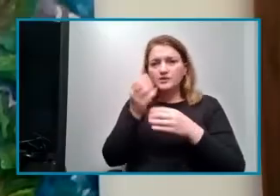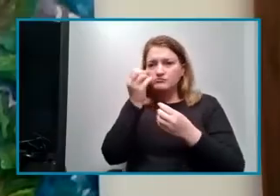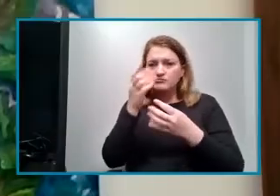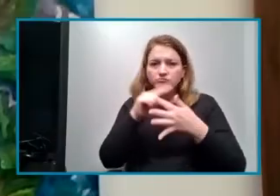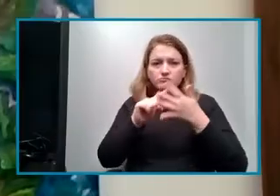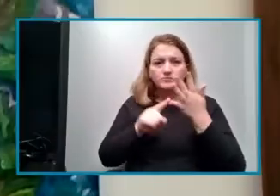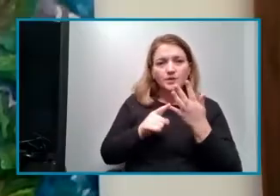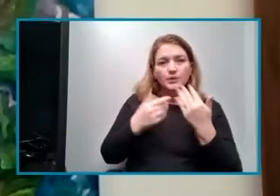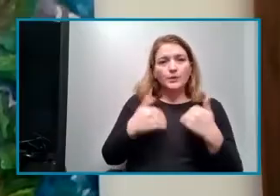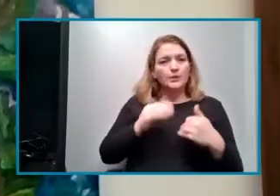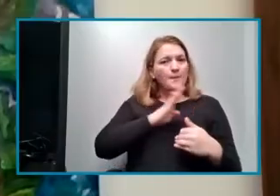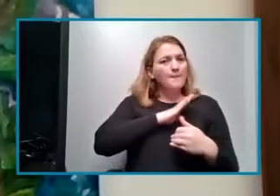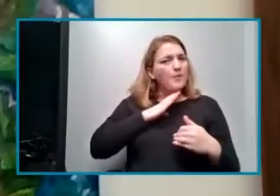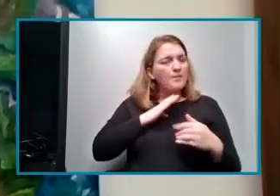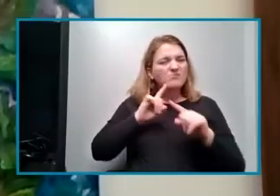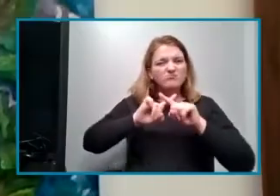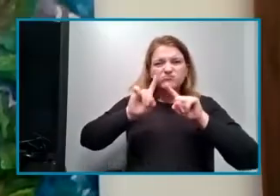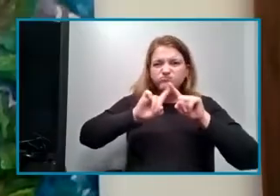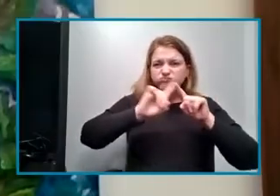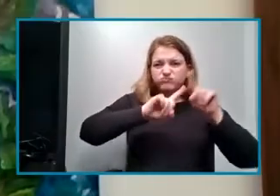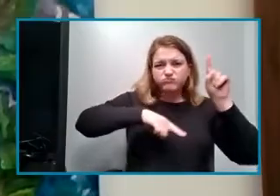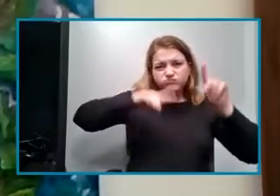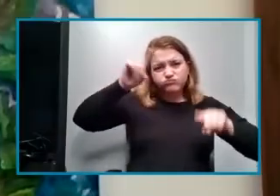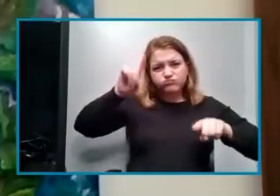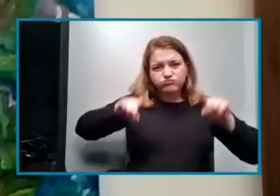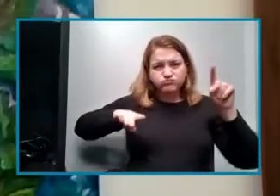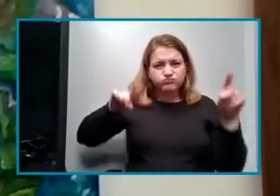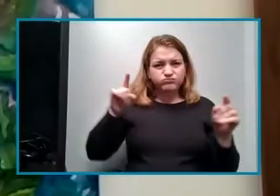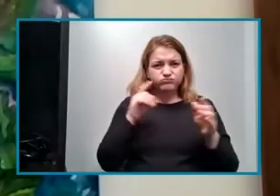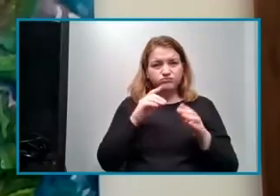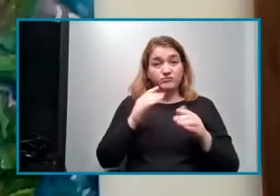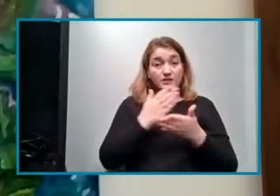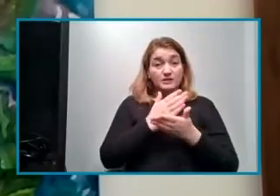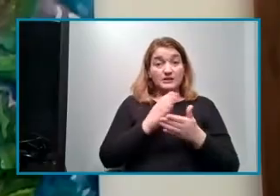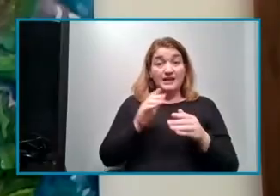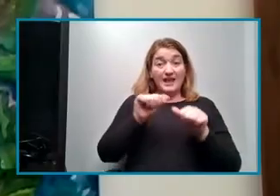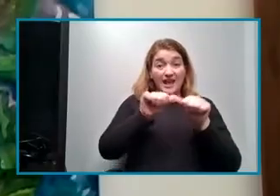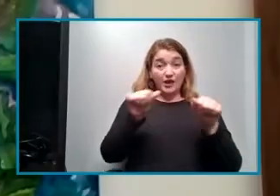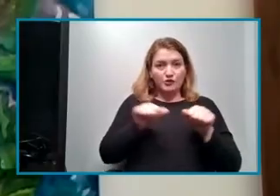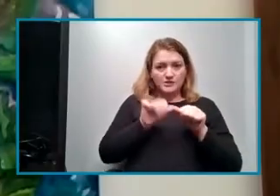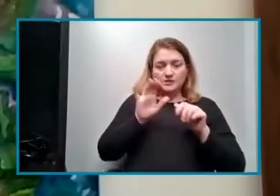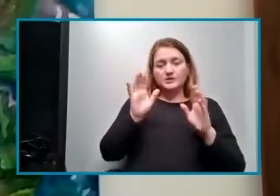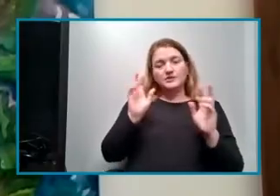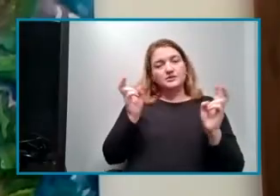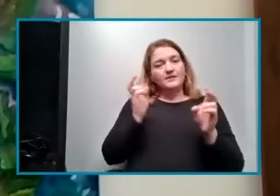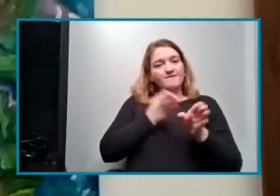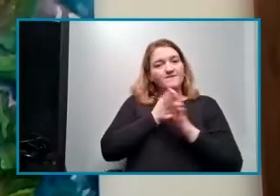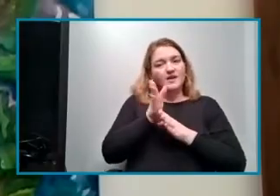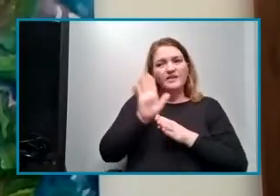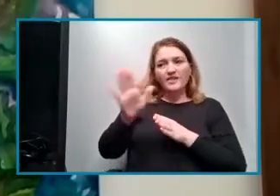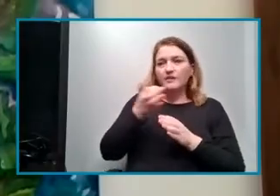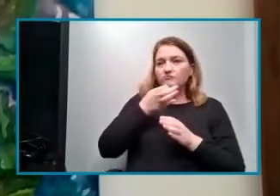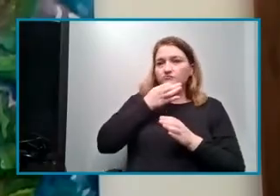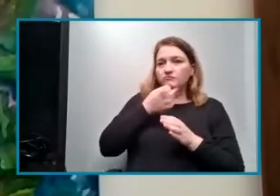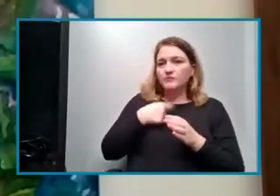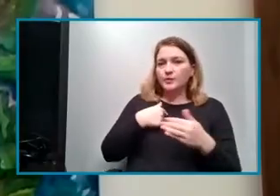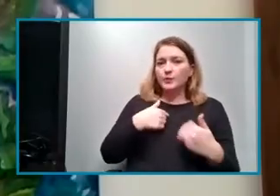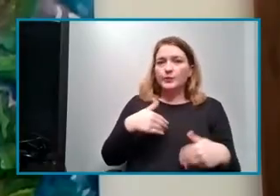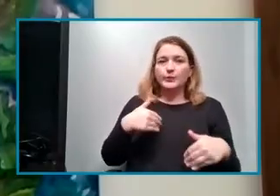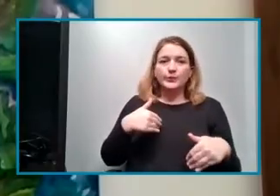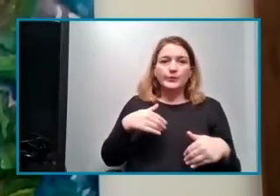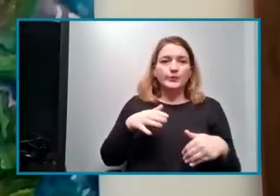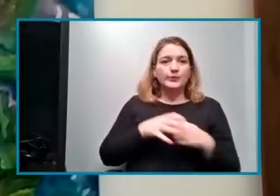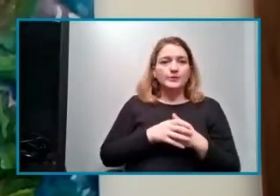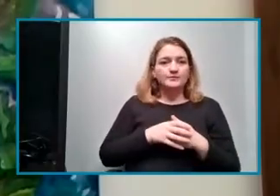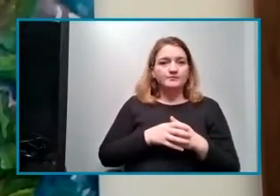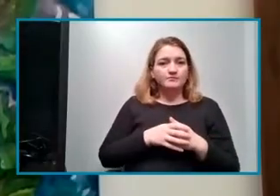different areas of expertise that bringing this evaluation lens to the conversation has really impacted what I feel like I can bring to the board. It's influenced how